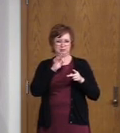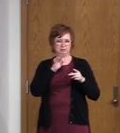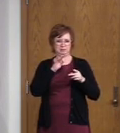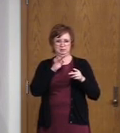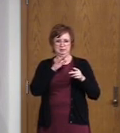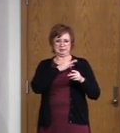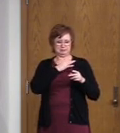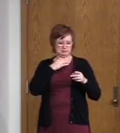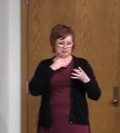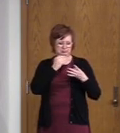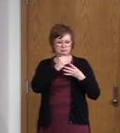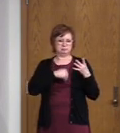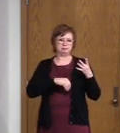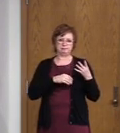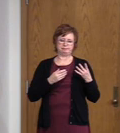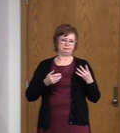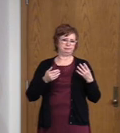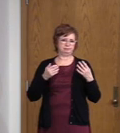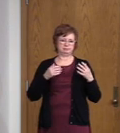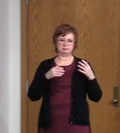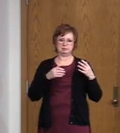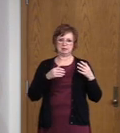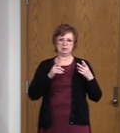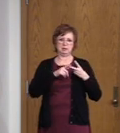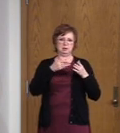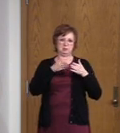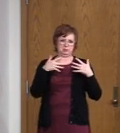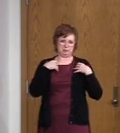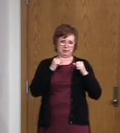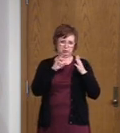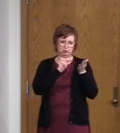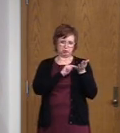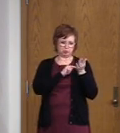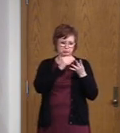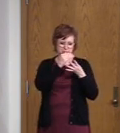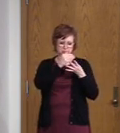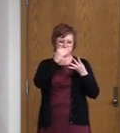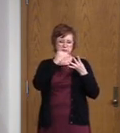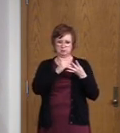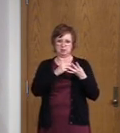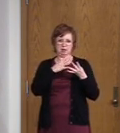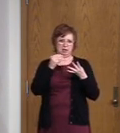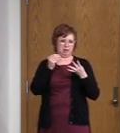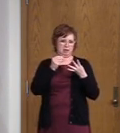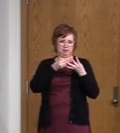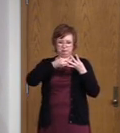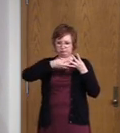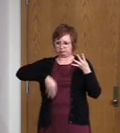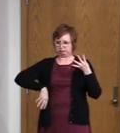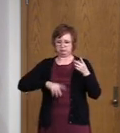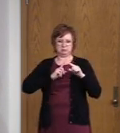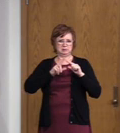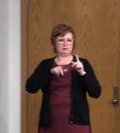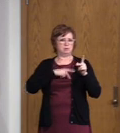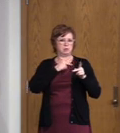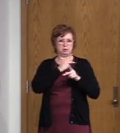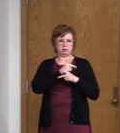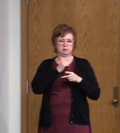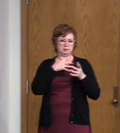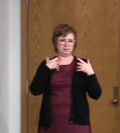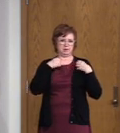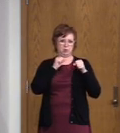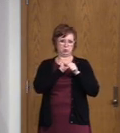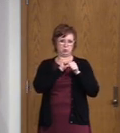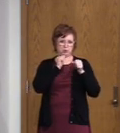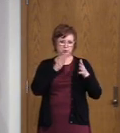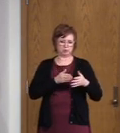some that we typically use to do immunization, like public health nurses, but also a broader swath of health professionals to do that